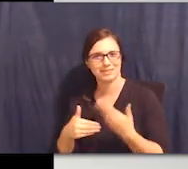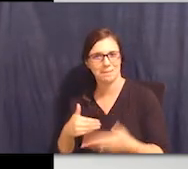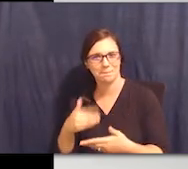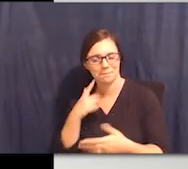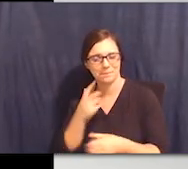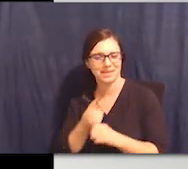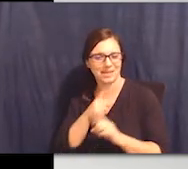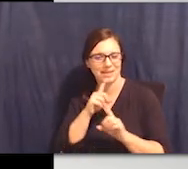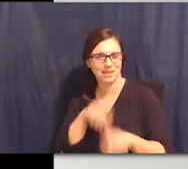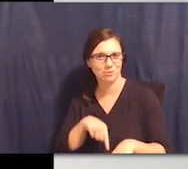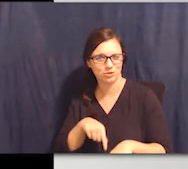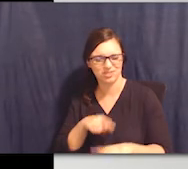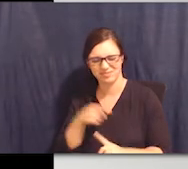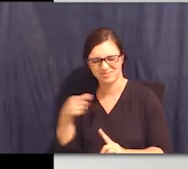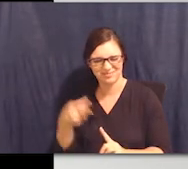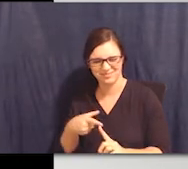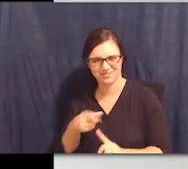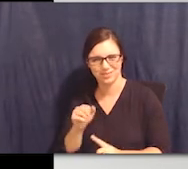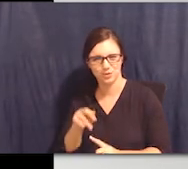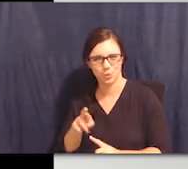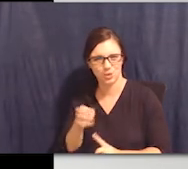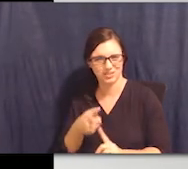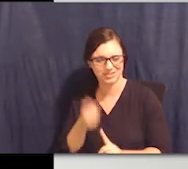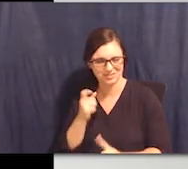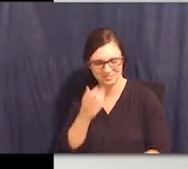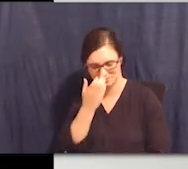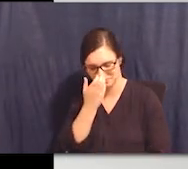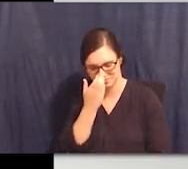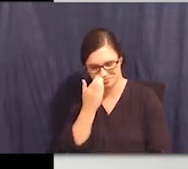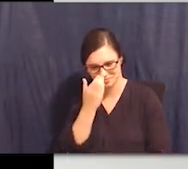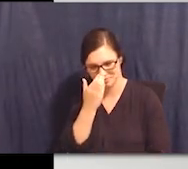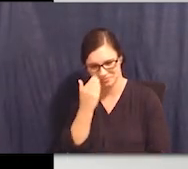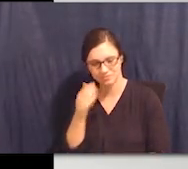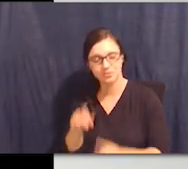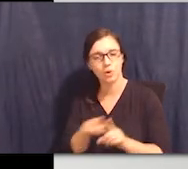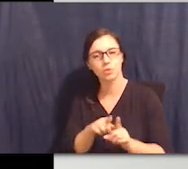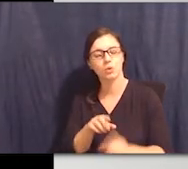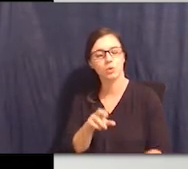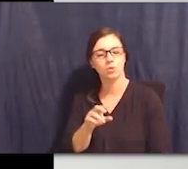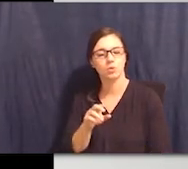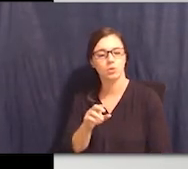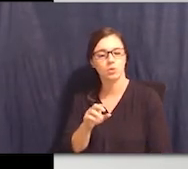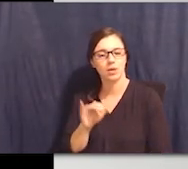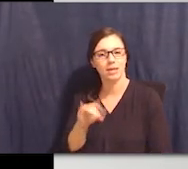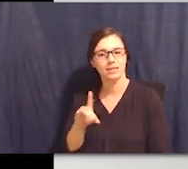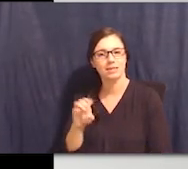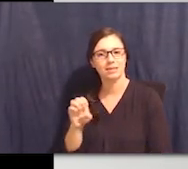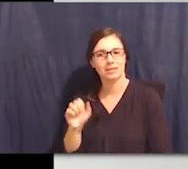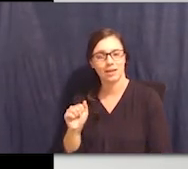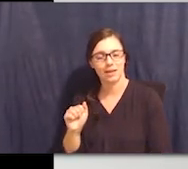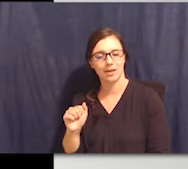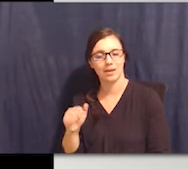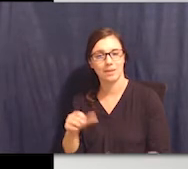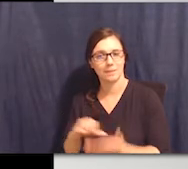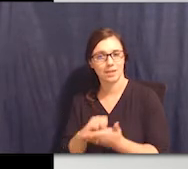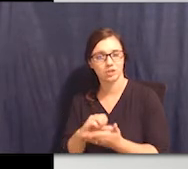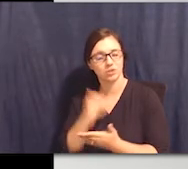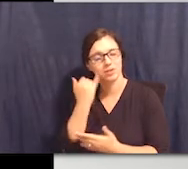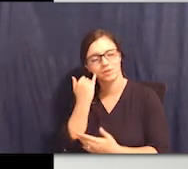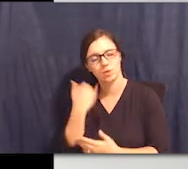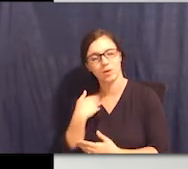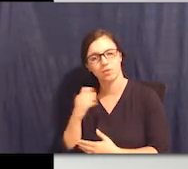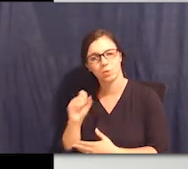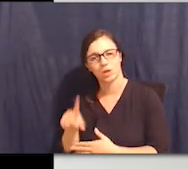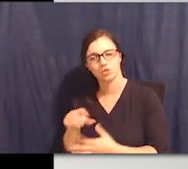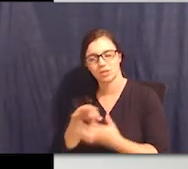to getting the answers you need, is to go straight to the source. Also added USDOE's IDEA page, which if you have a question